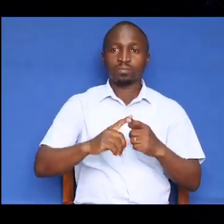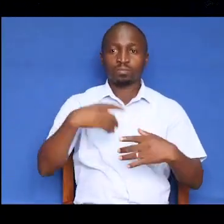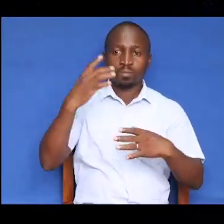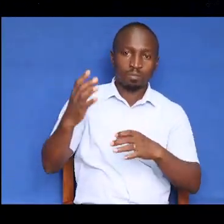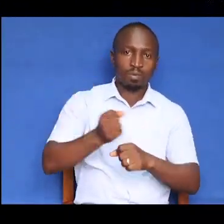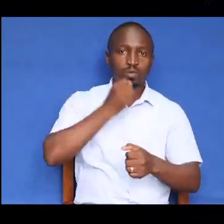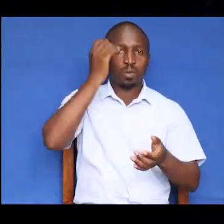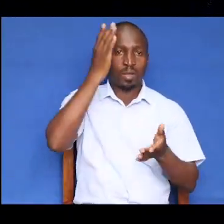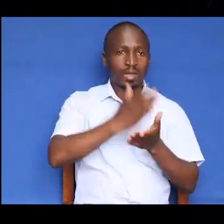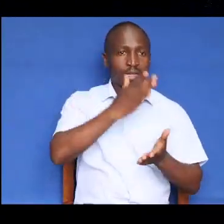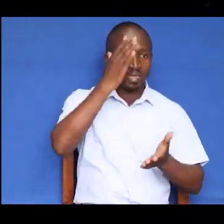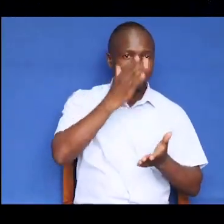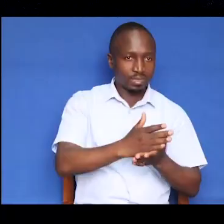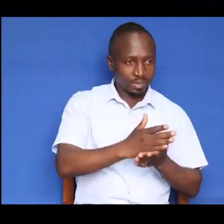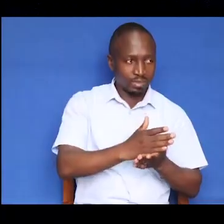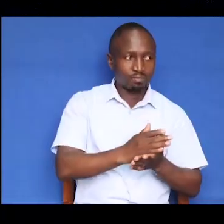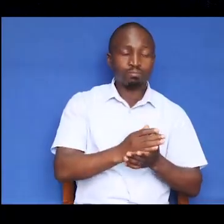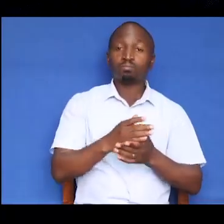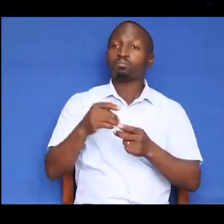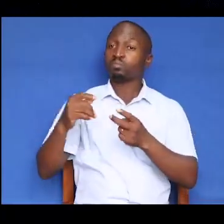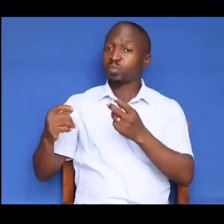net income